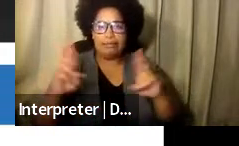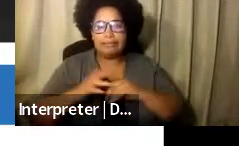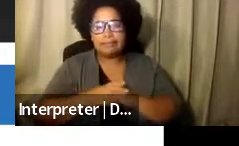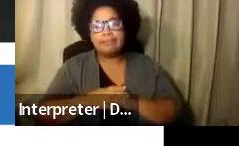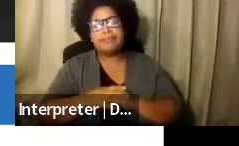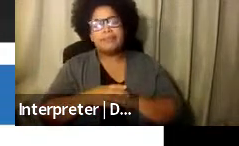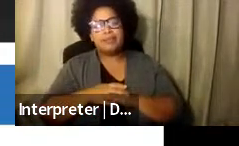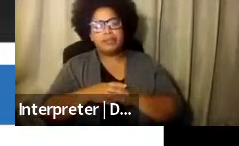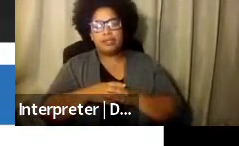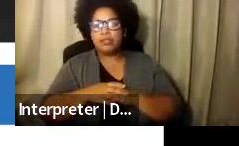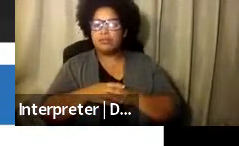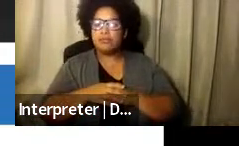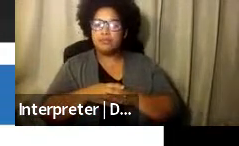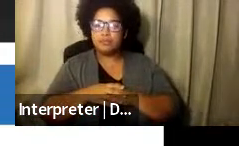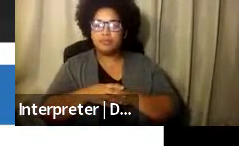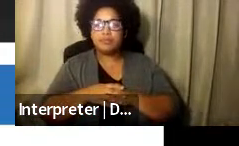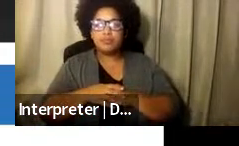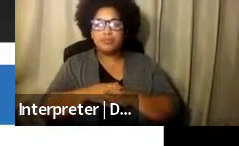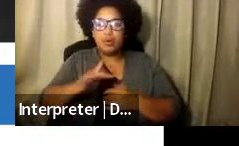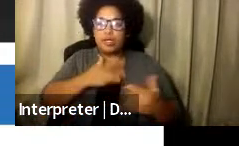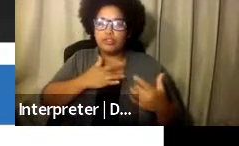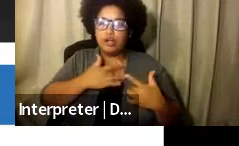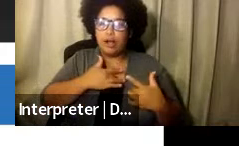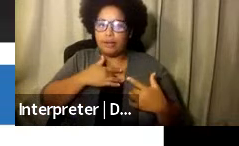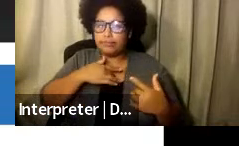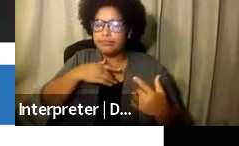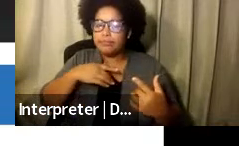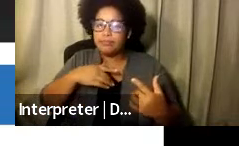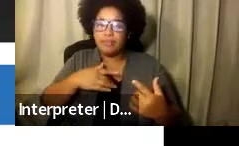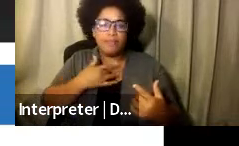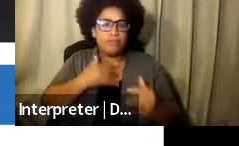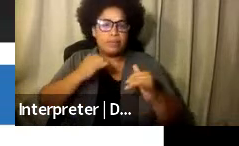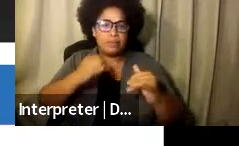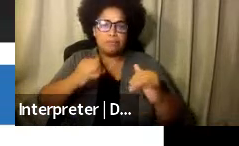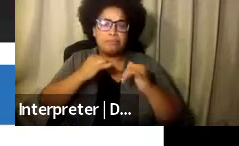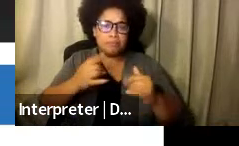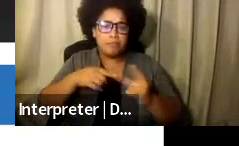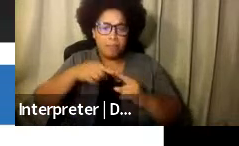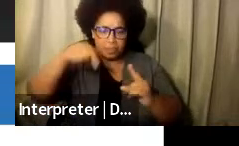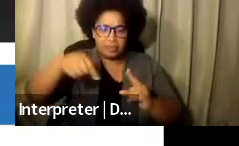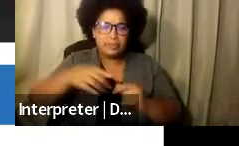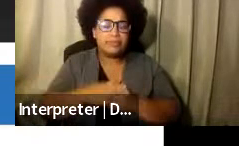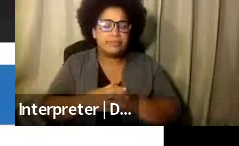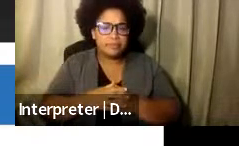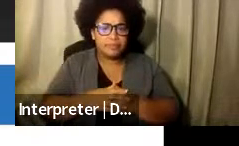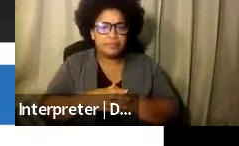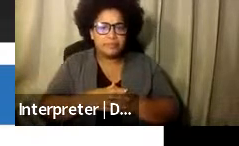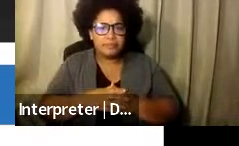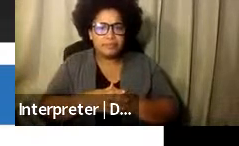we are absolutely as concerned as you are about this.